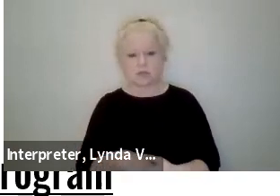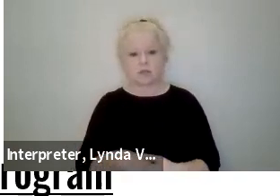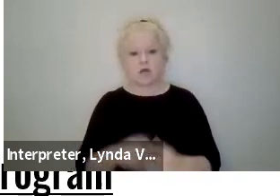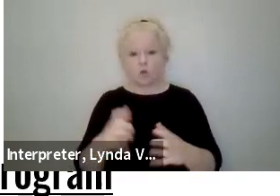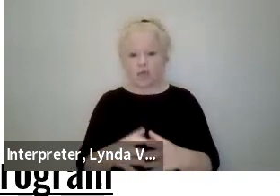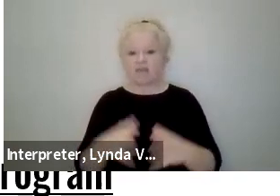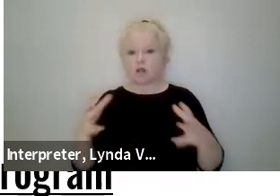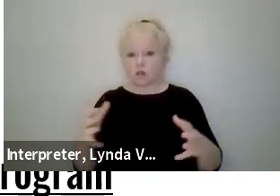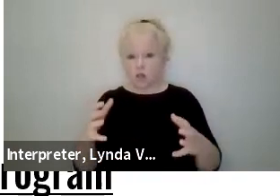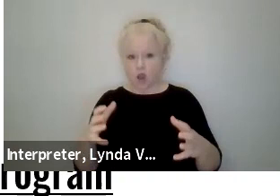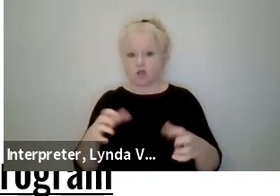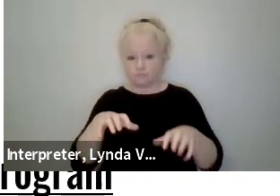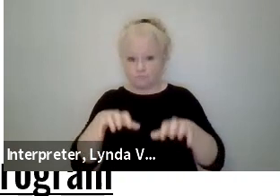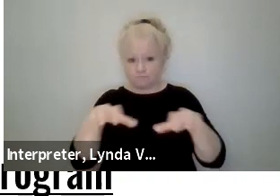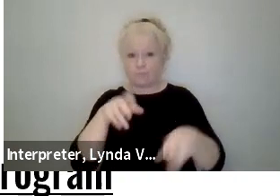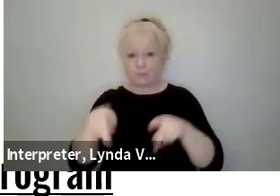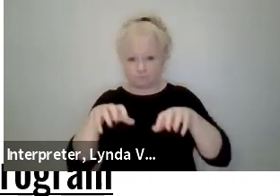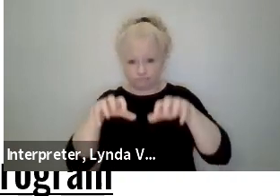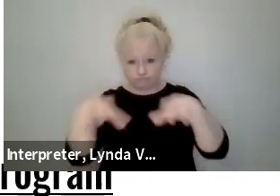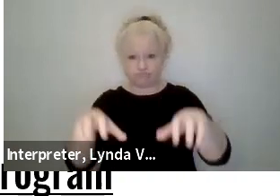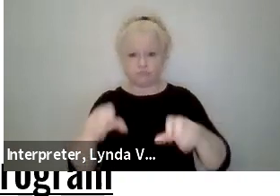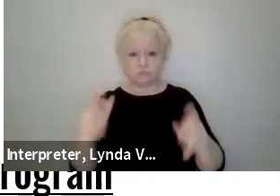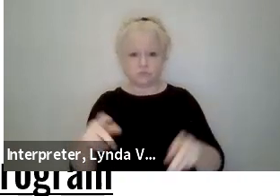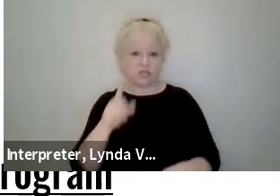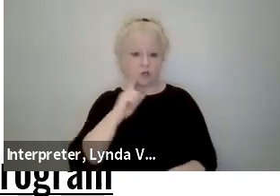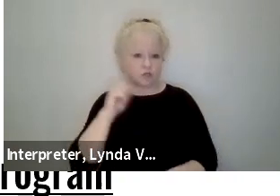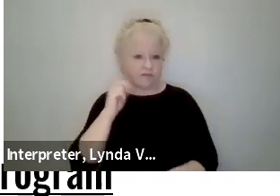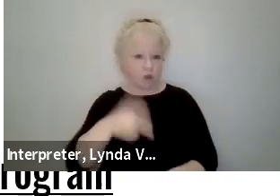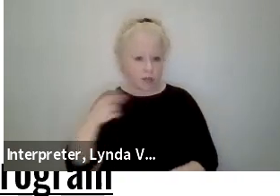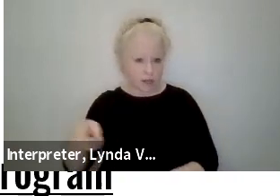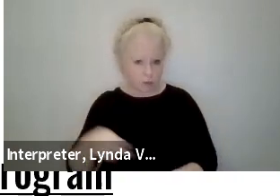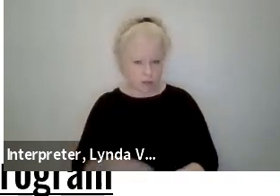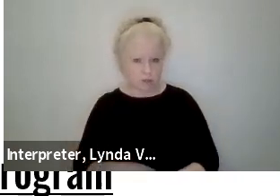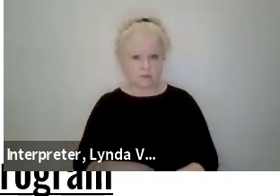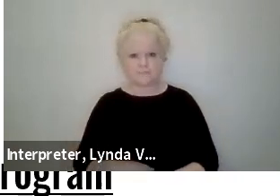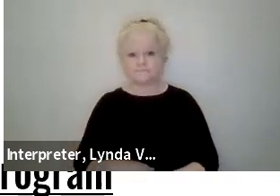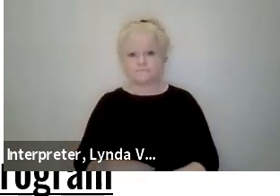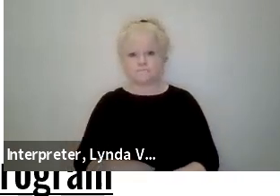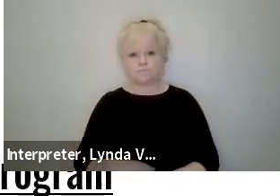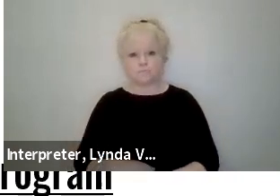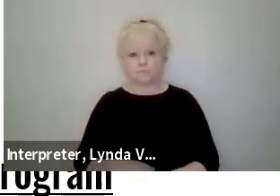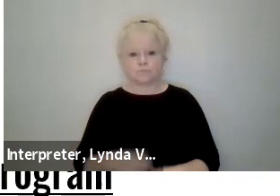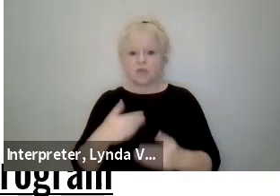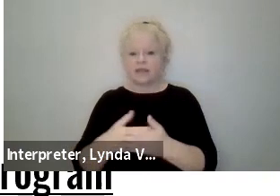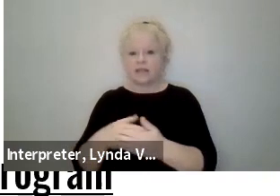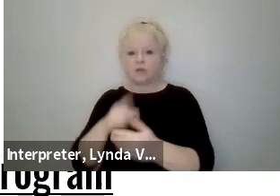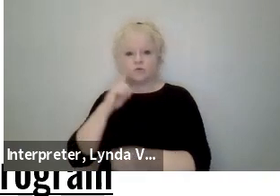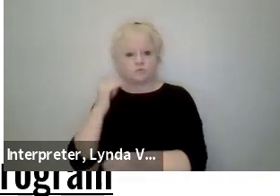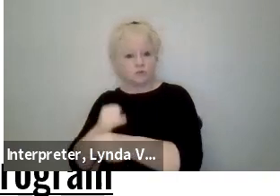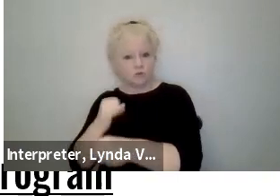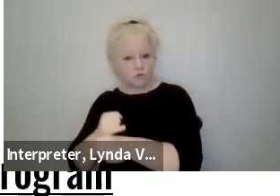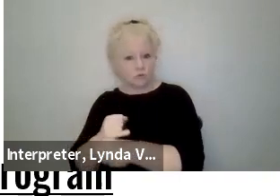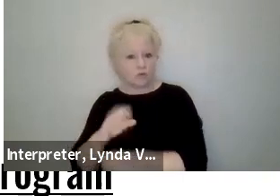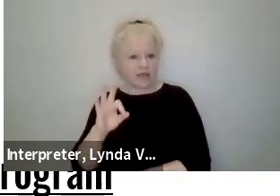population of folks with who are deaf or hard of hearing, being close to the Florida School for the Deaf and Blind,